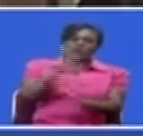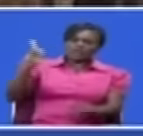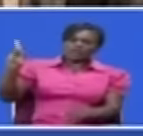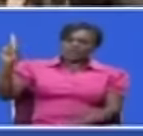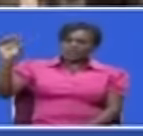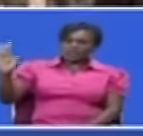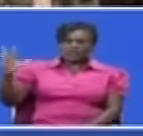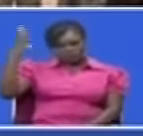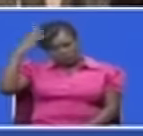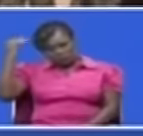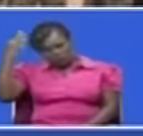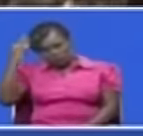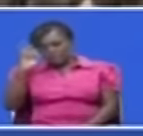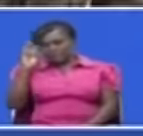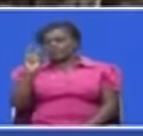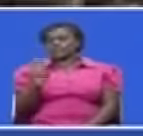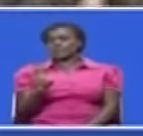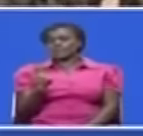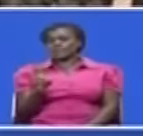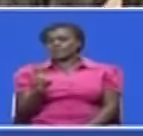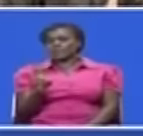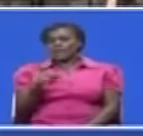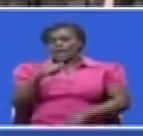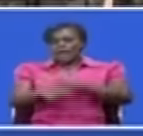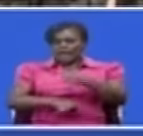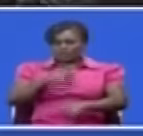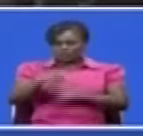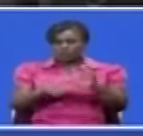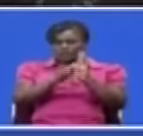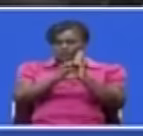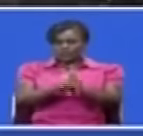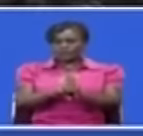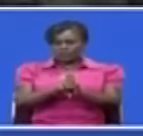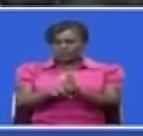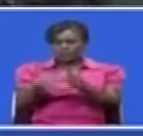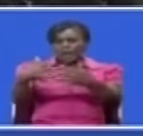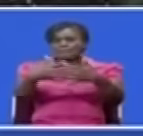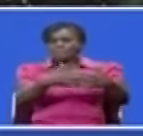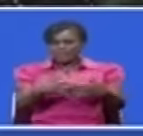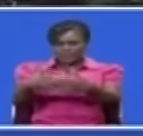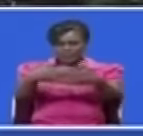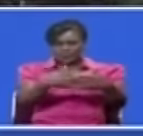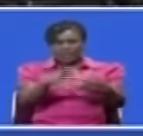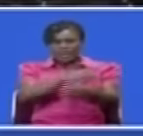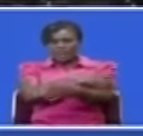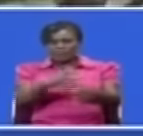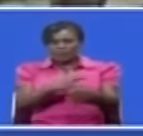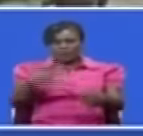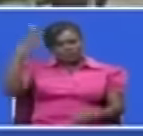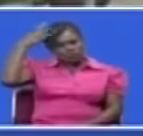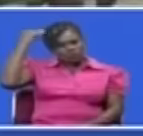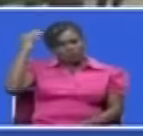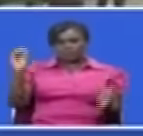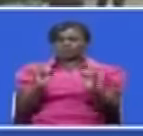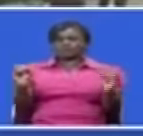Somalia. Mm-hmm. In fact, if you actually look at actions taken by, for example, the United States of America, it never embargoed Somalia.